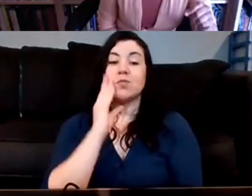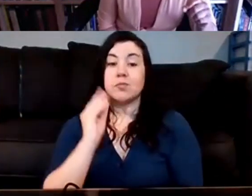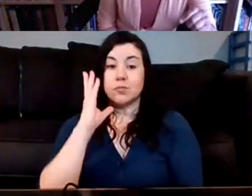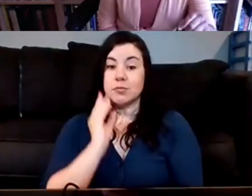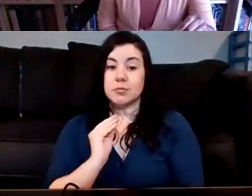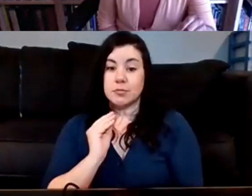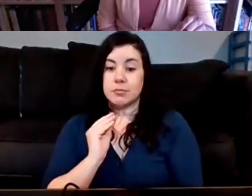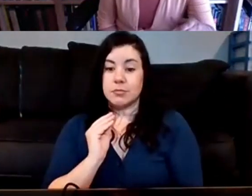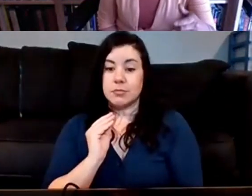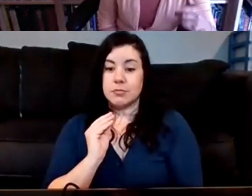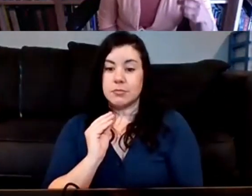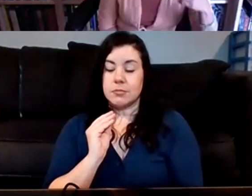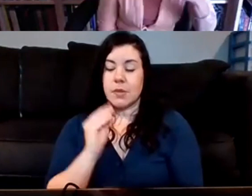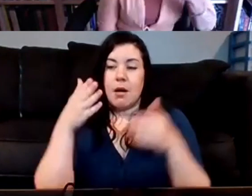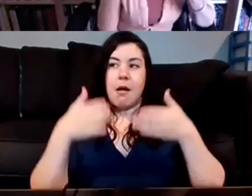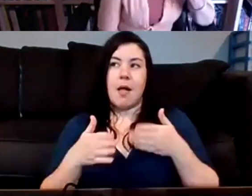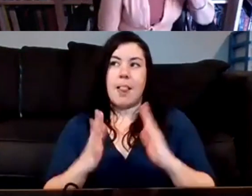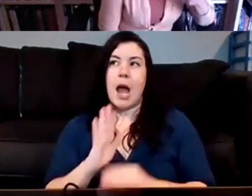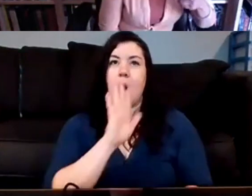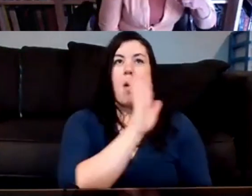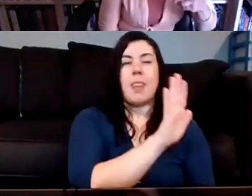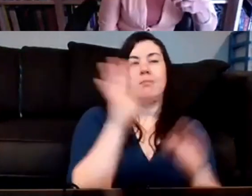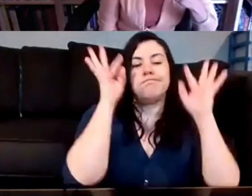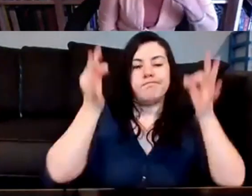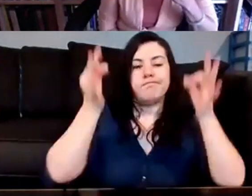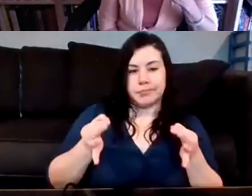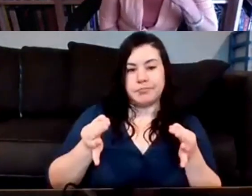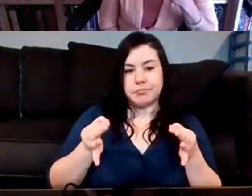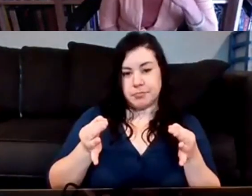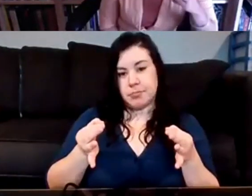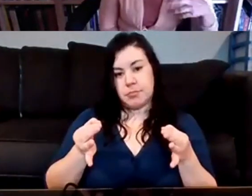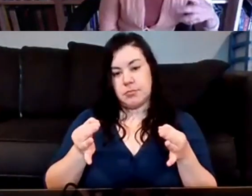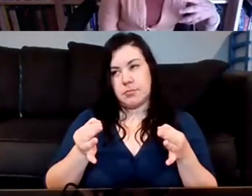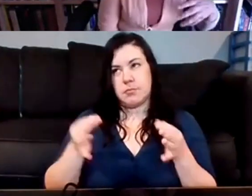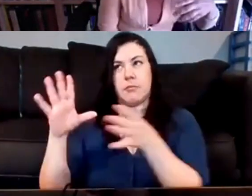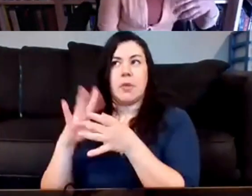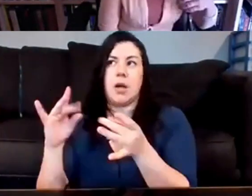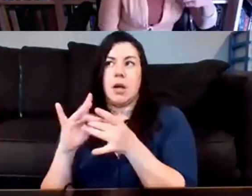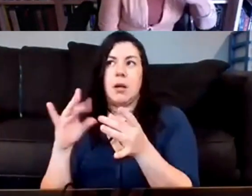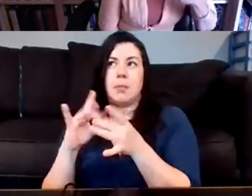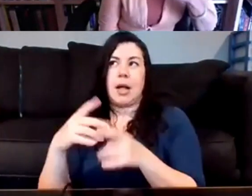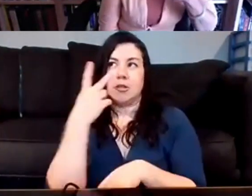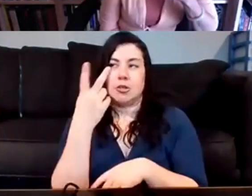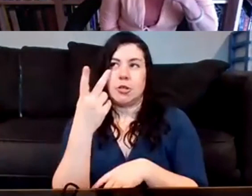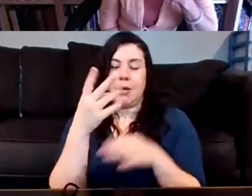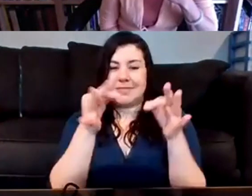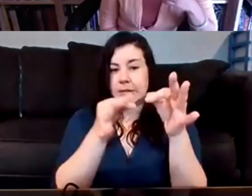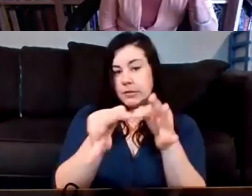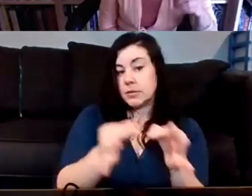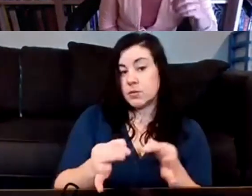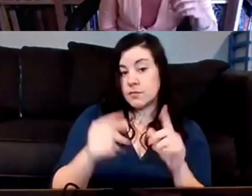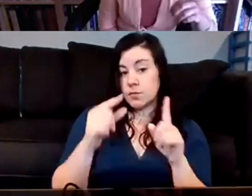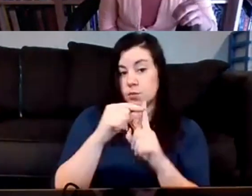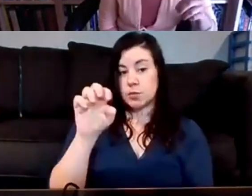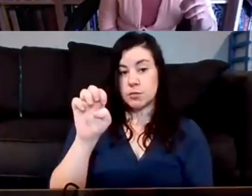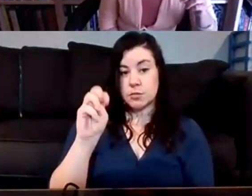bodily experiences. And I saw in one of the comments a definition of empathy. What